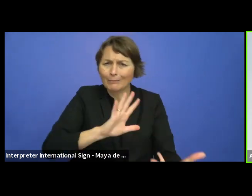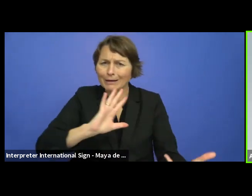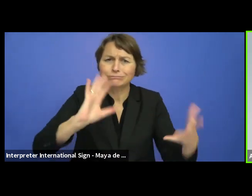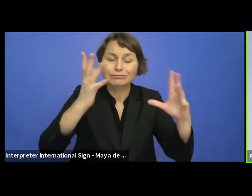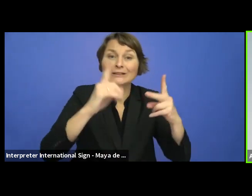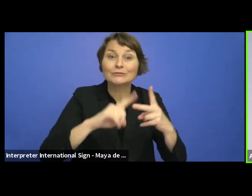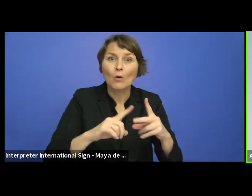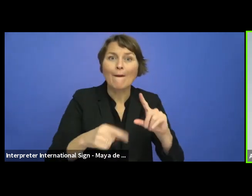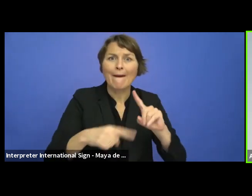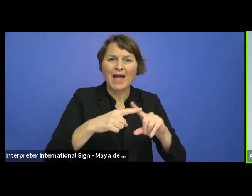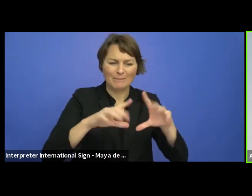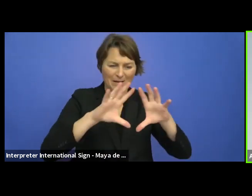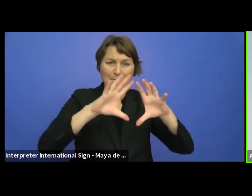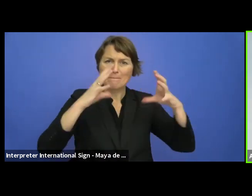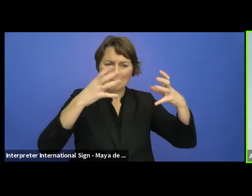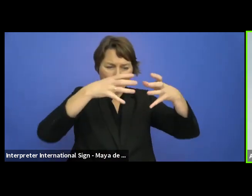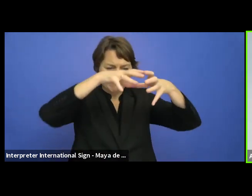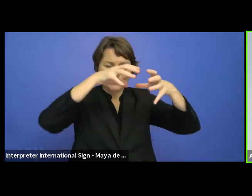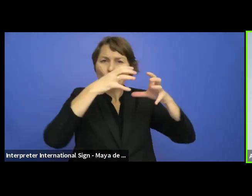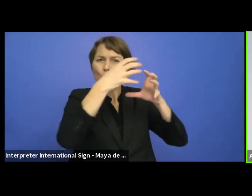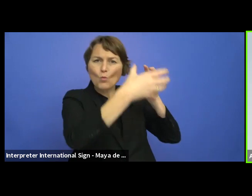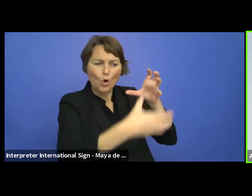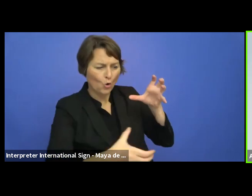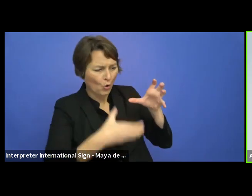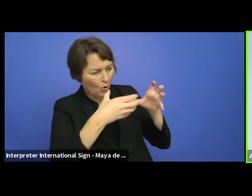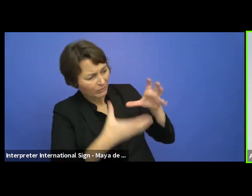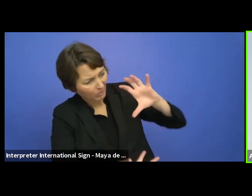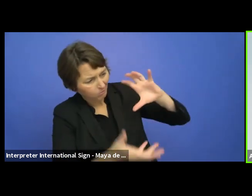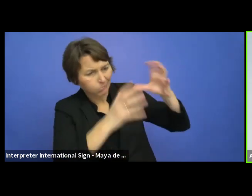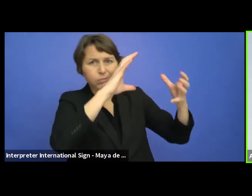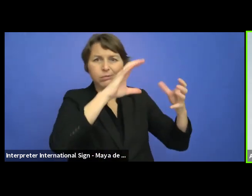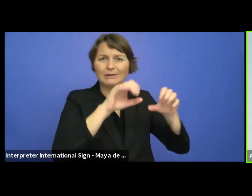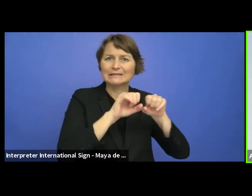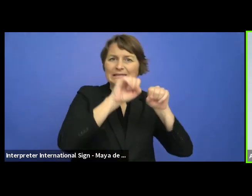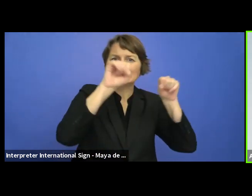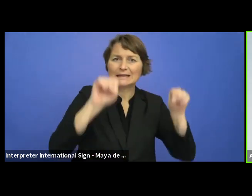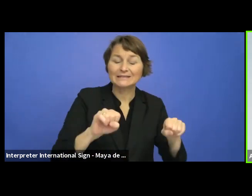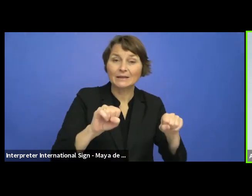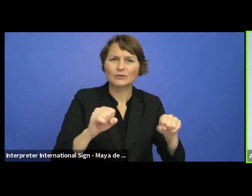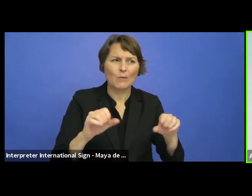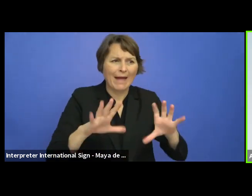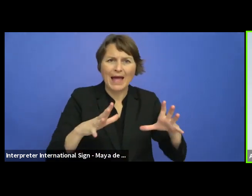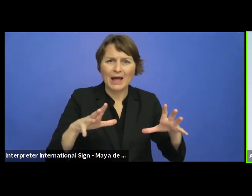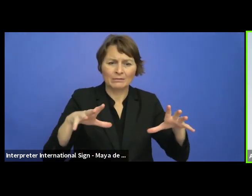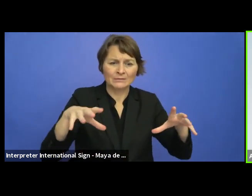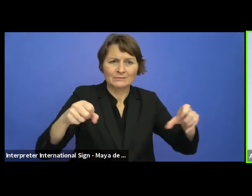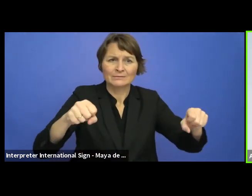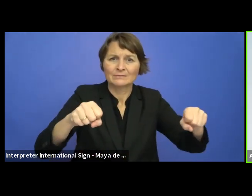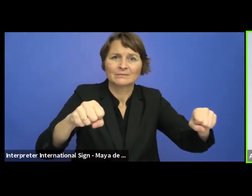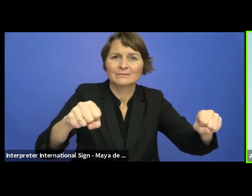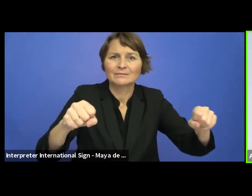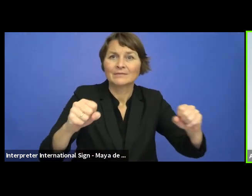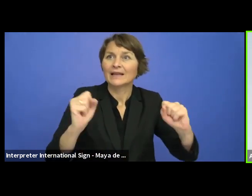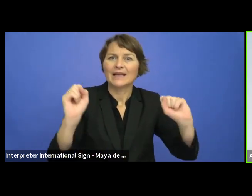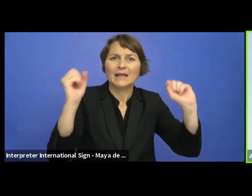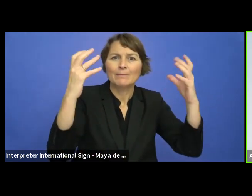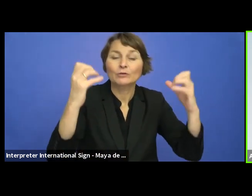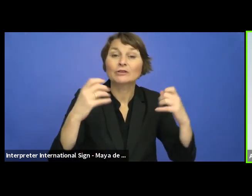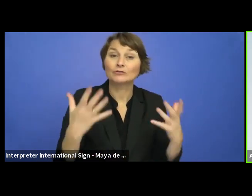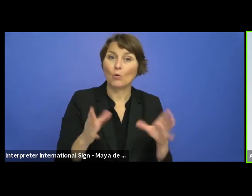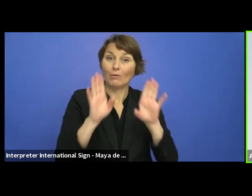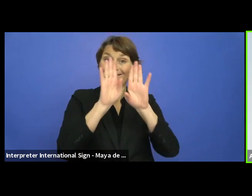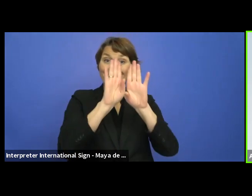systems. We've already heard about this morning and getting to grips with this emergency, understanding how theaters can implement